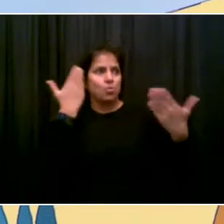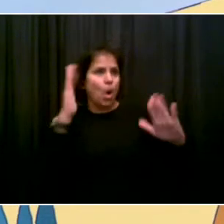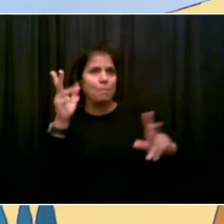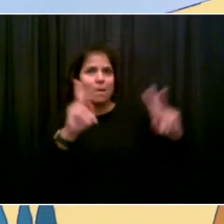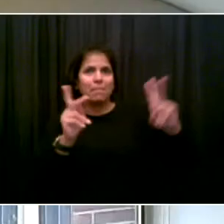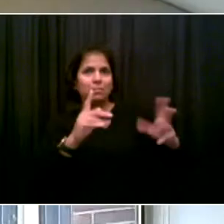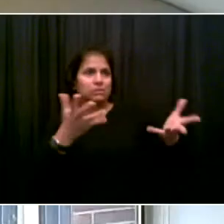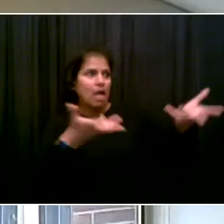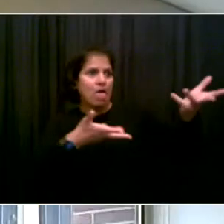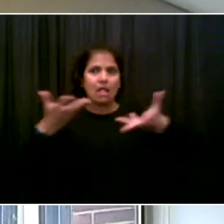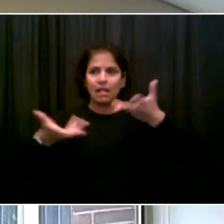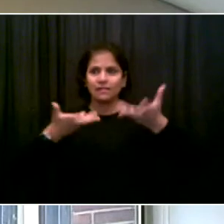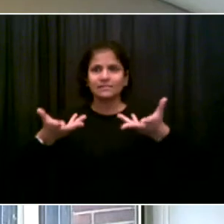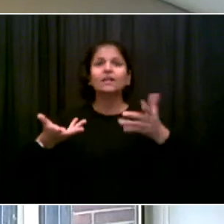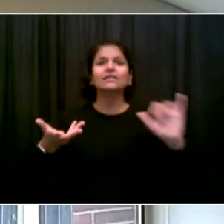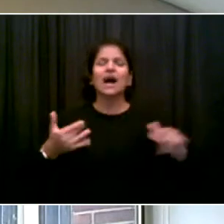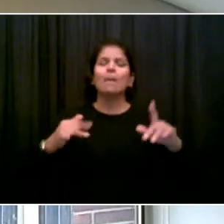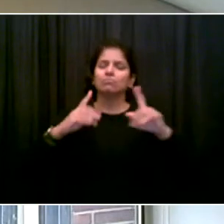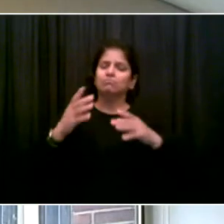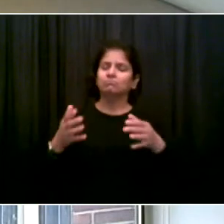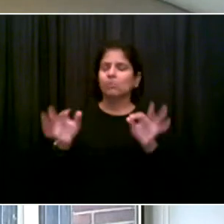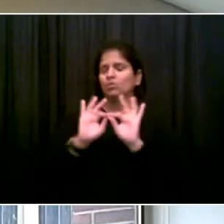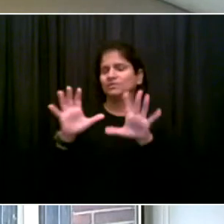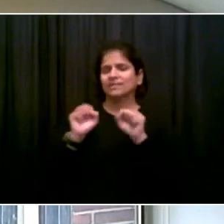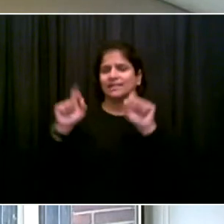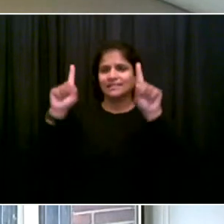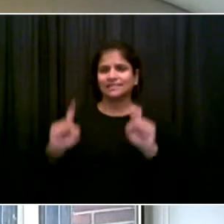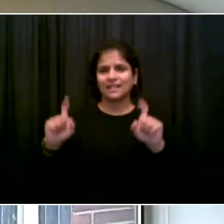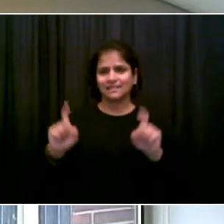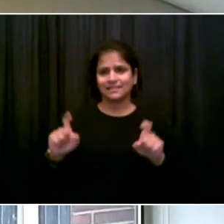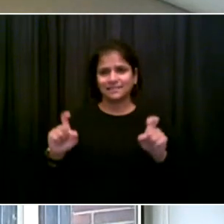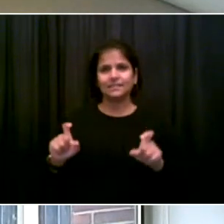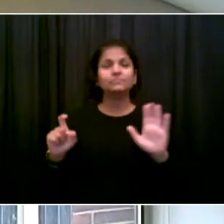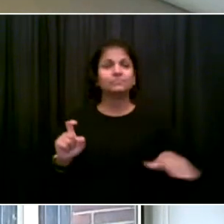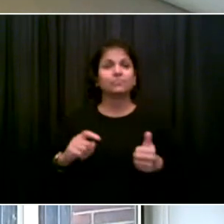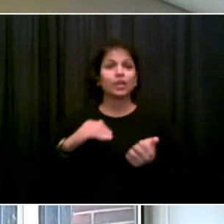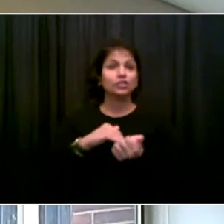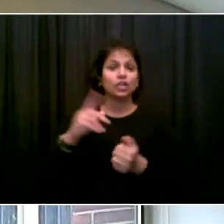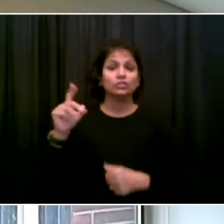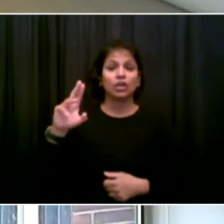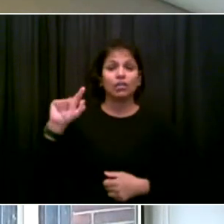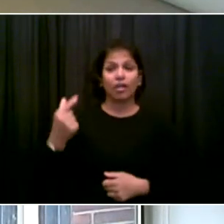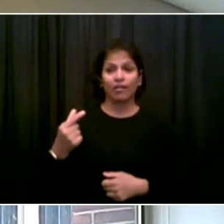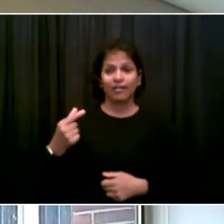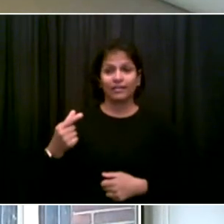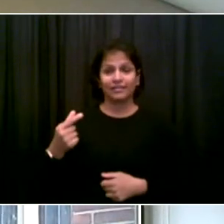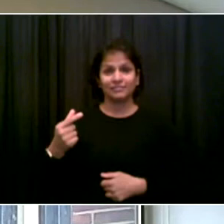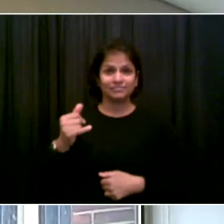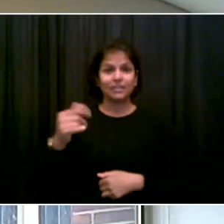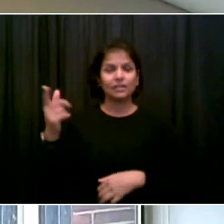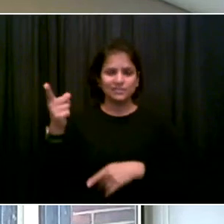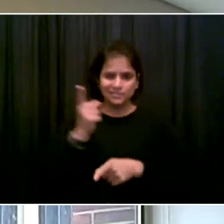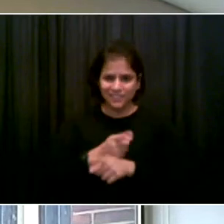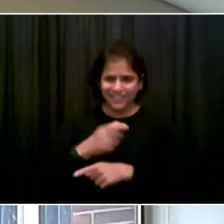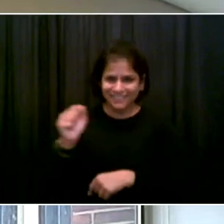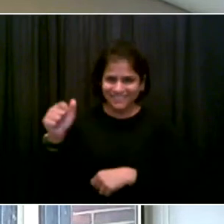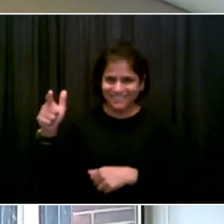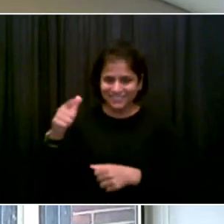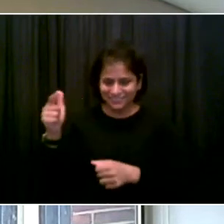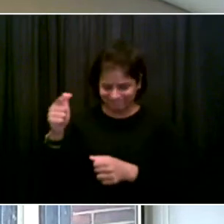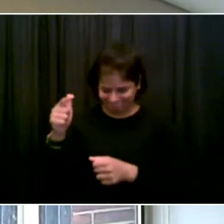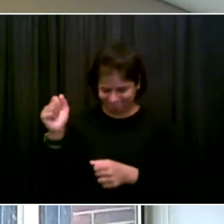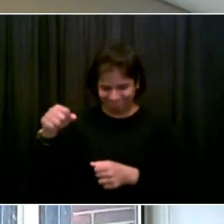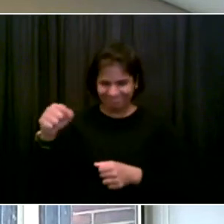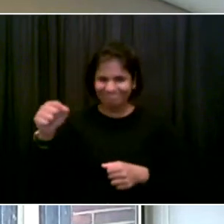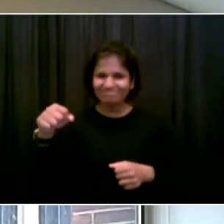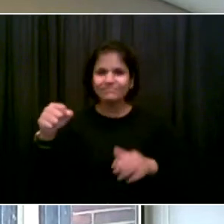important points. I will just emphasize that what's enabled us to be successful as a city in keeping our city safe with respect to COVID has been our